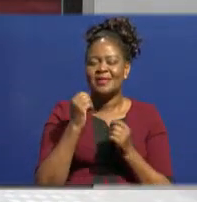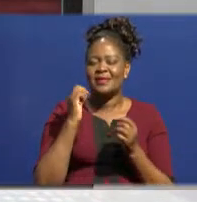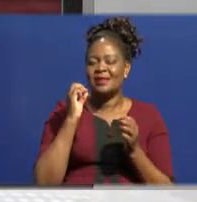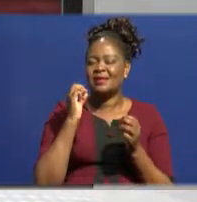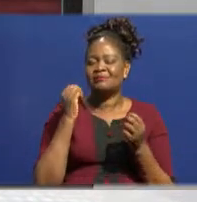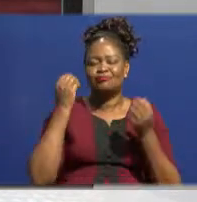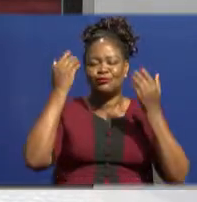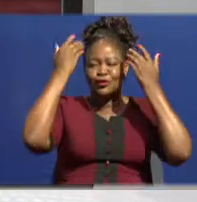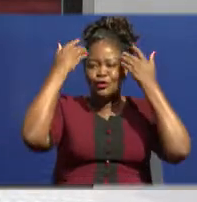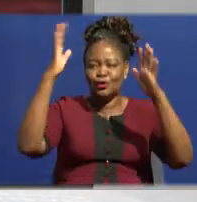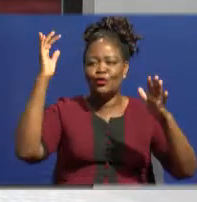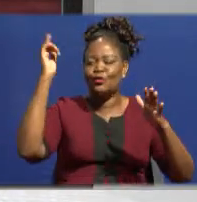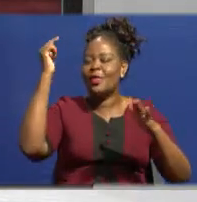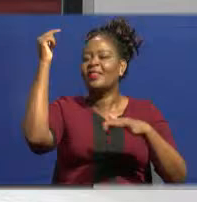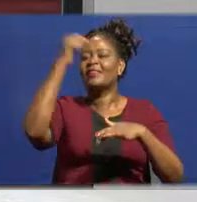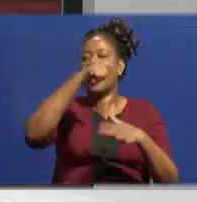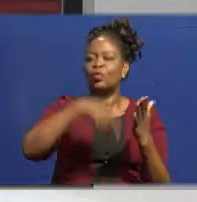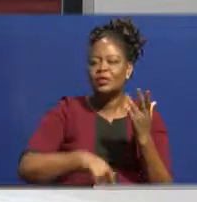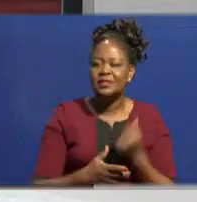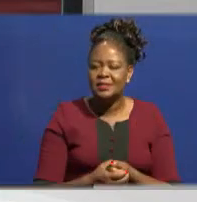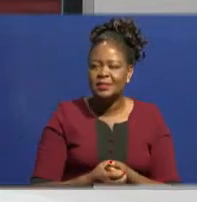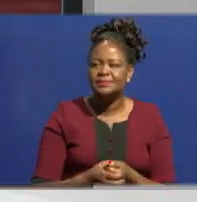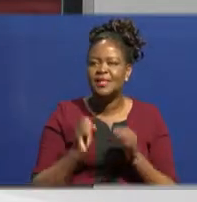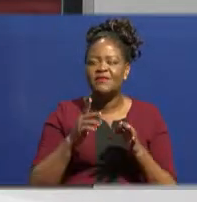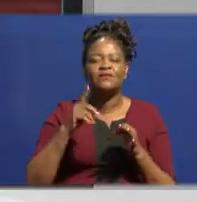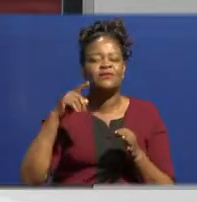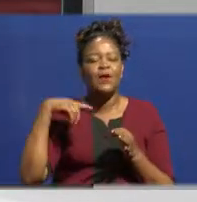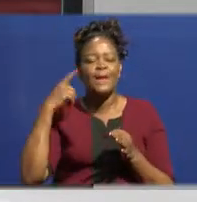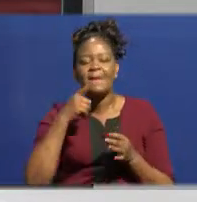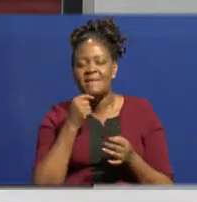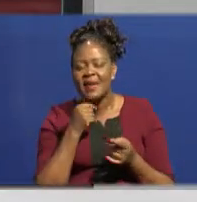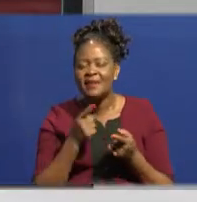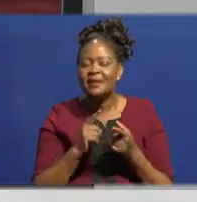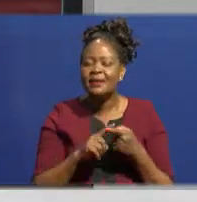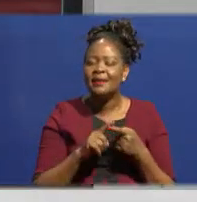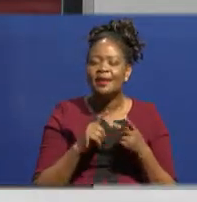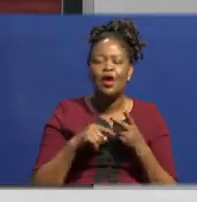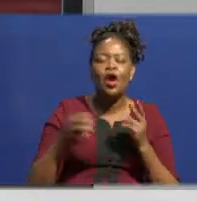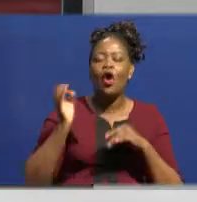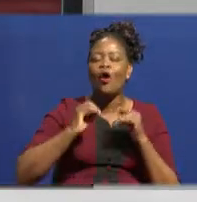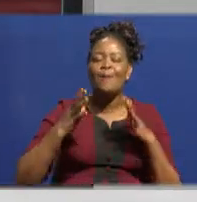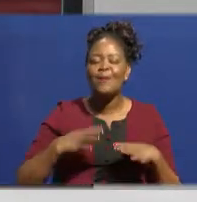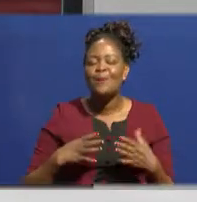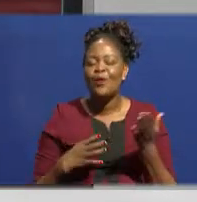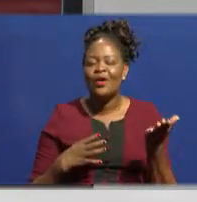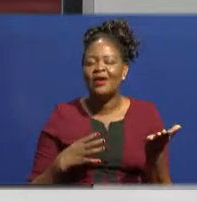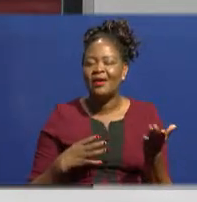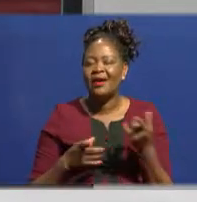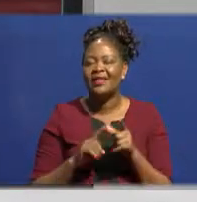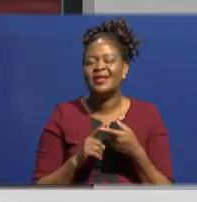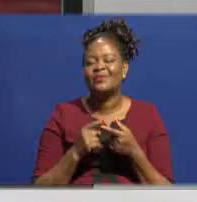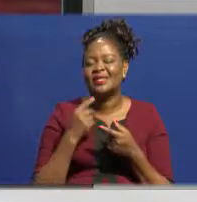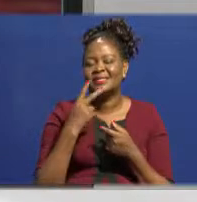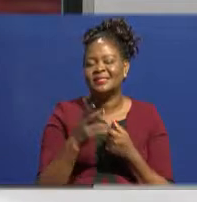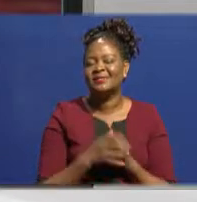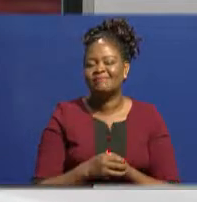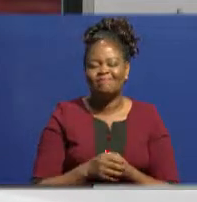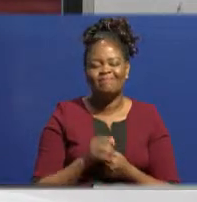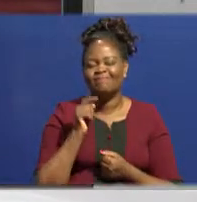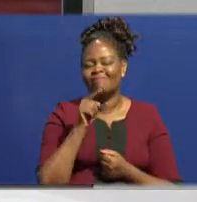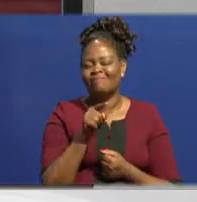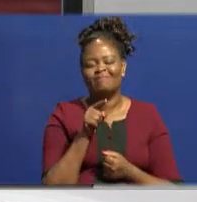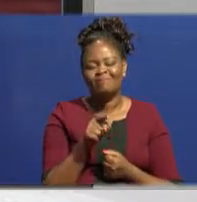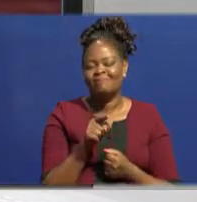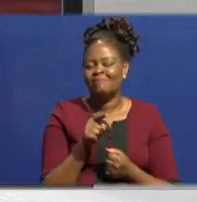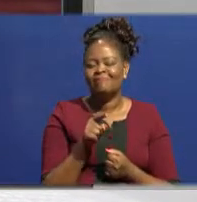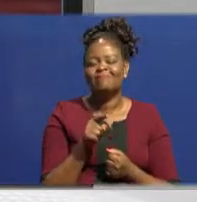because they do not know exactly what to do. If there are madmen here, there are some corrupt individuals here. And we are seeing it cascade to exactly what we are having